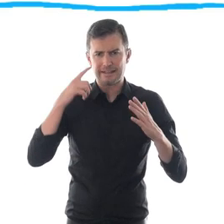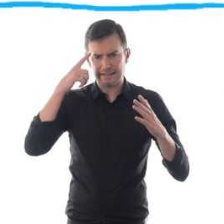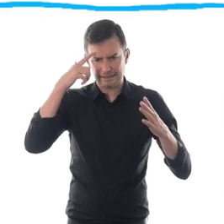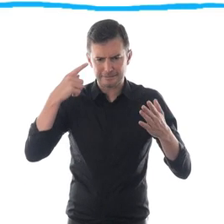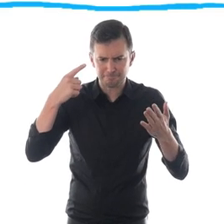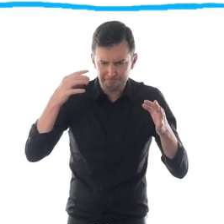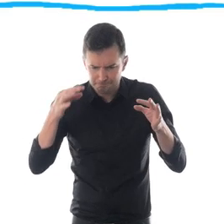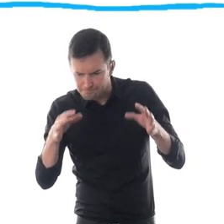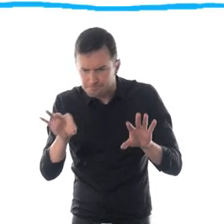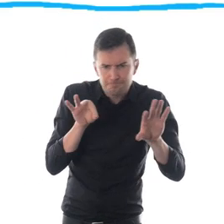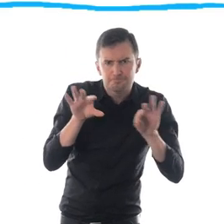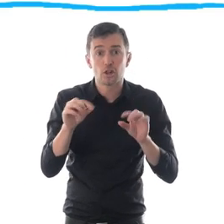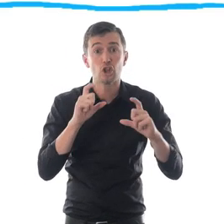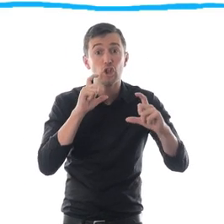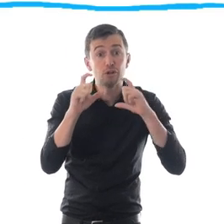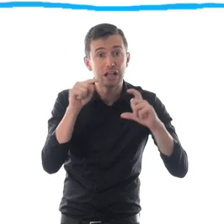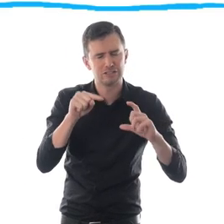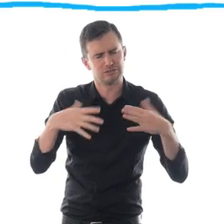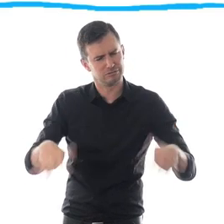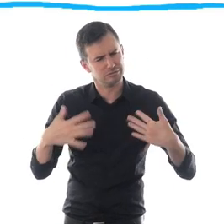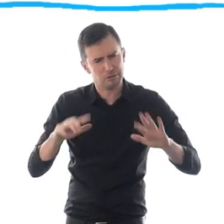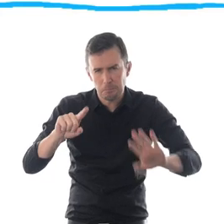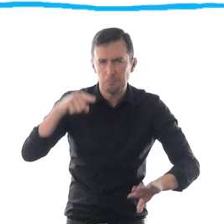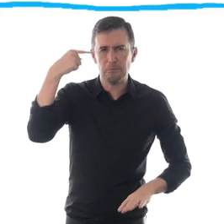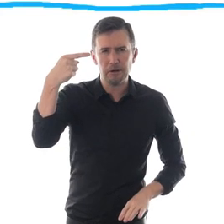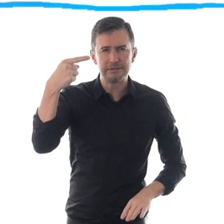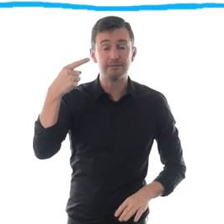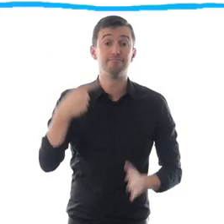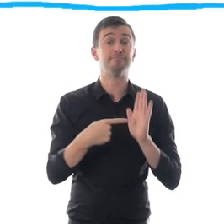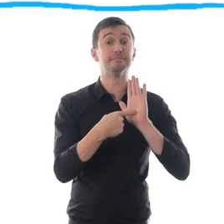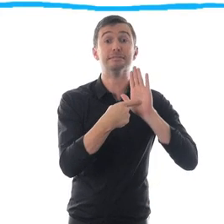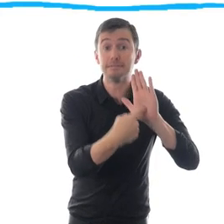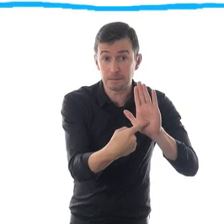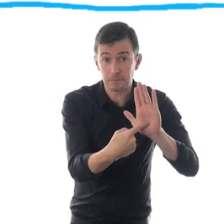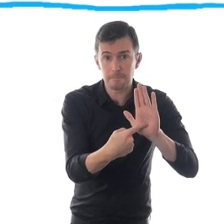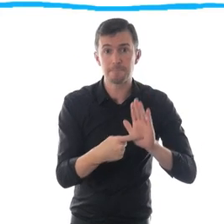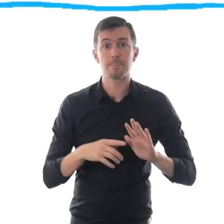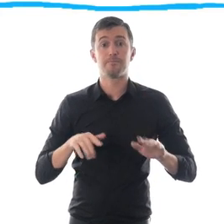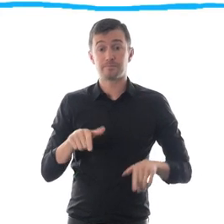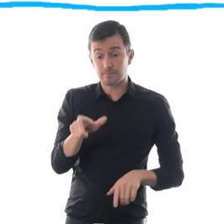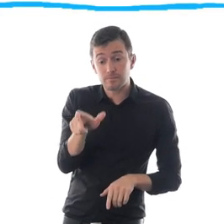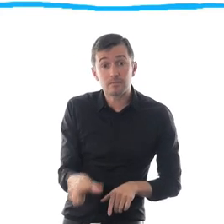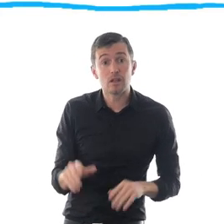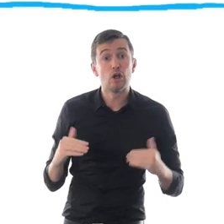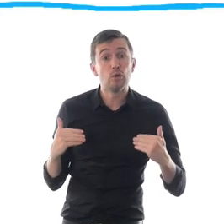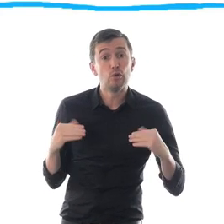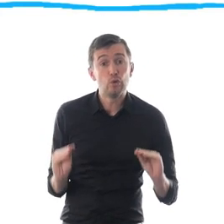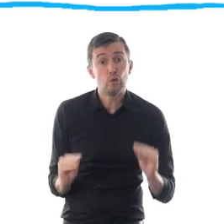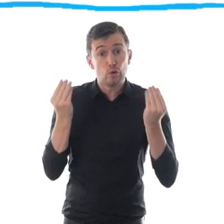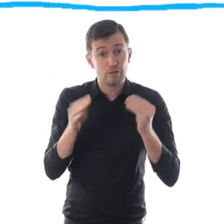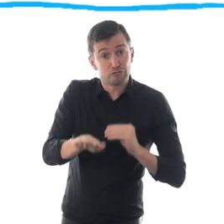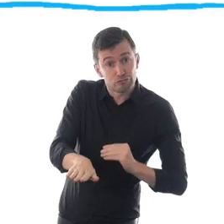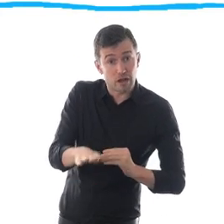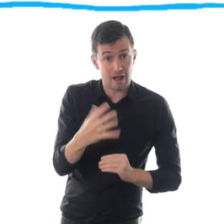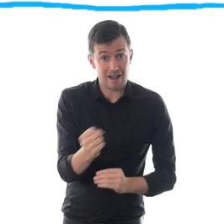The choices we make in communication are important. Take, for instance, the way young children with disabilities are portrayed in